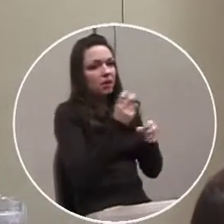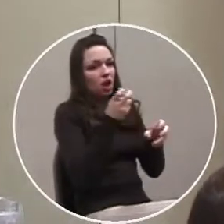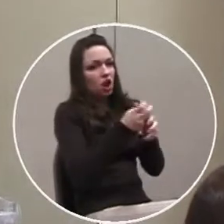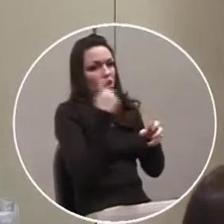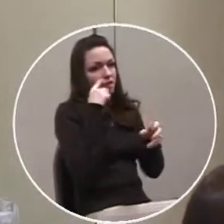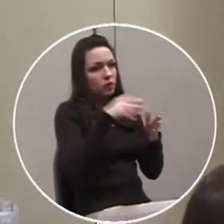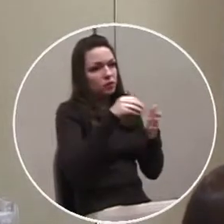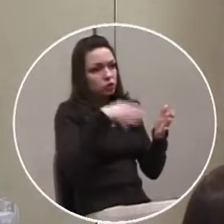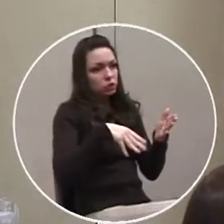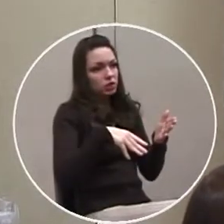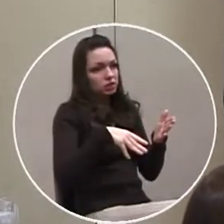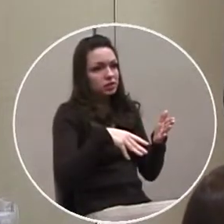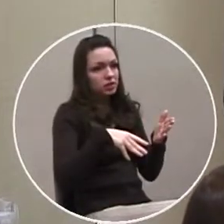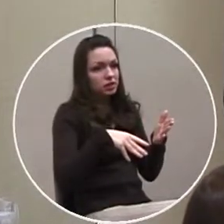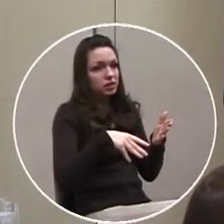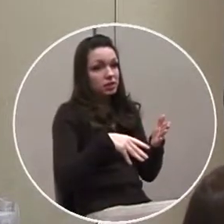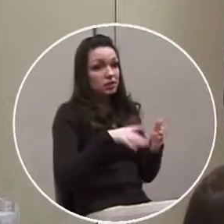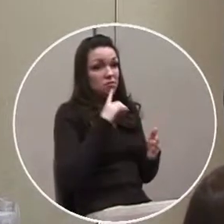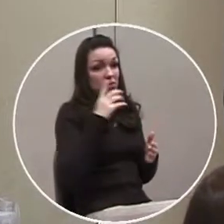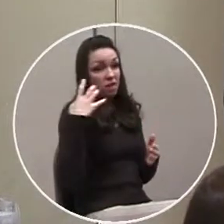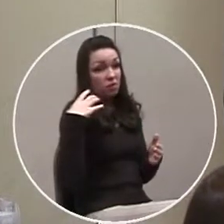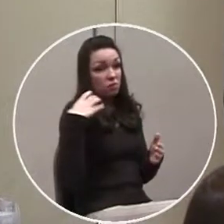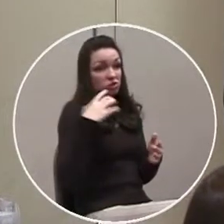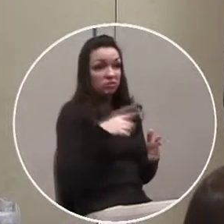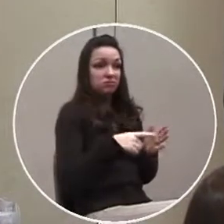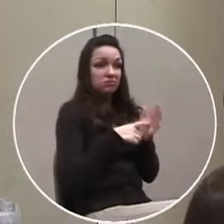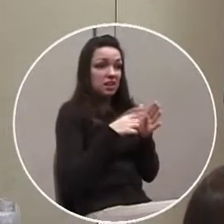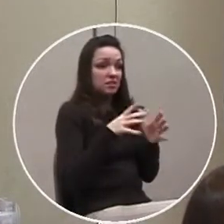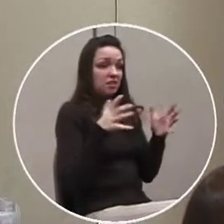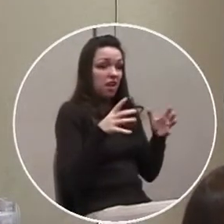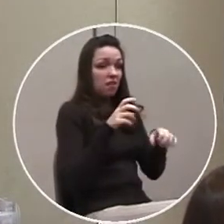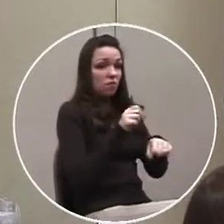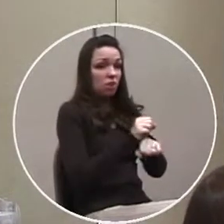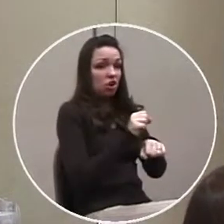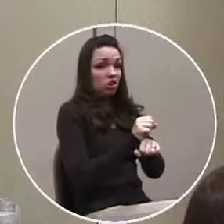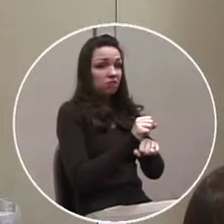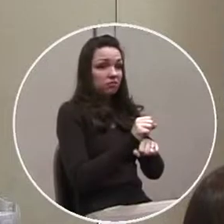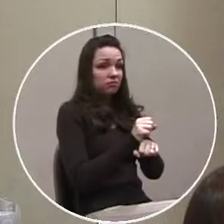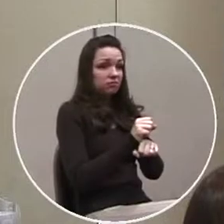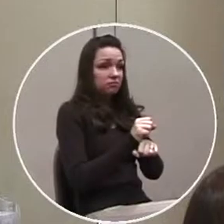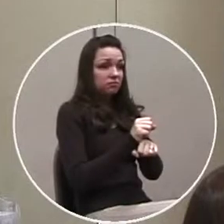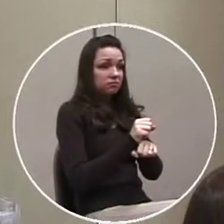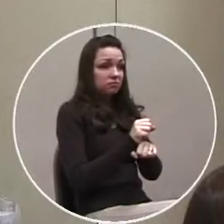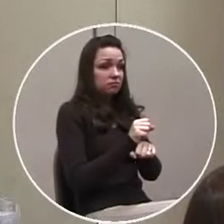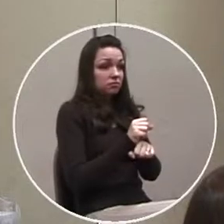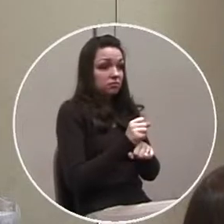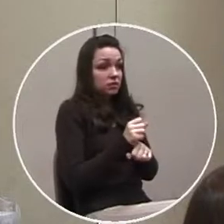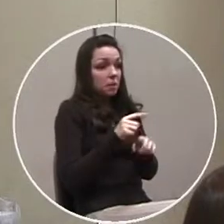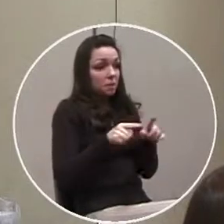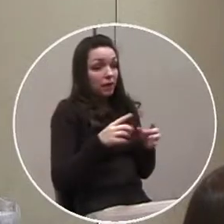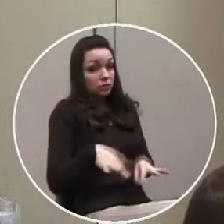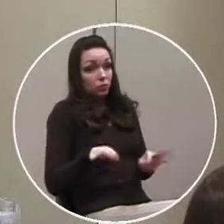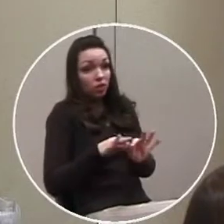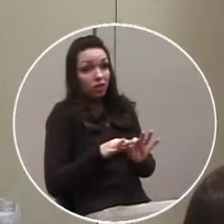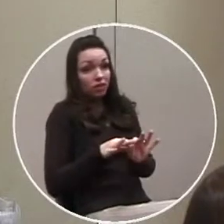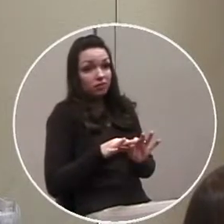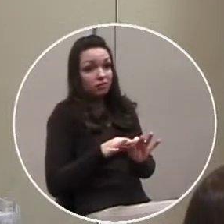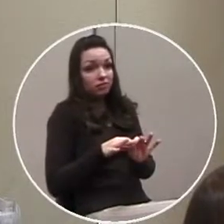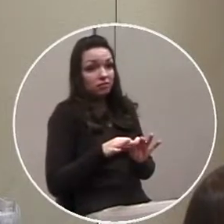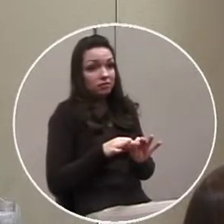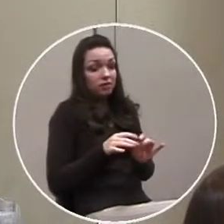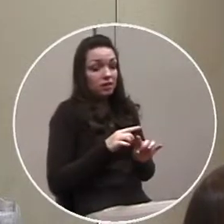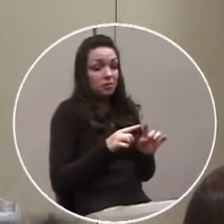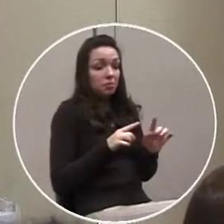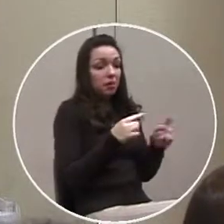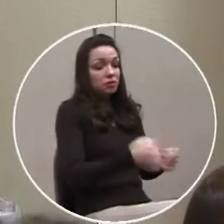this is coaching takes a lot of work, and it does pay off, although it is a struggle. There's